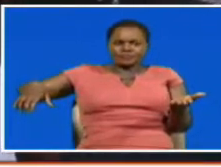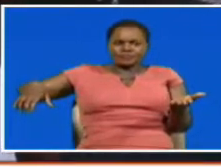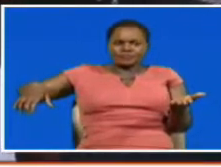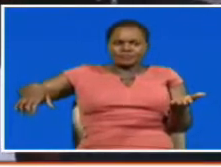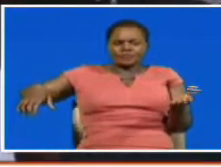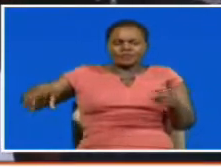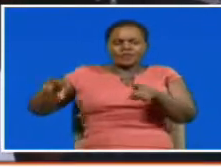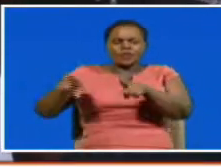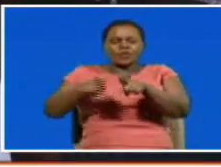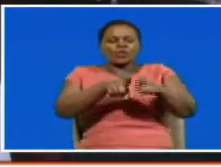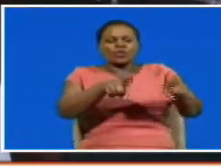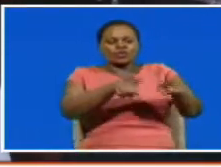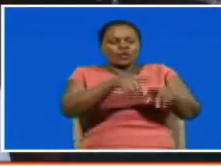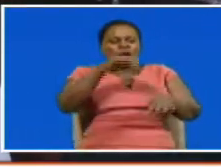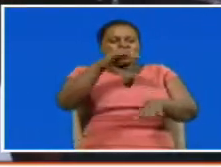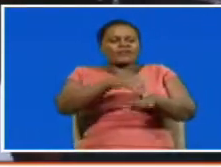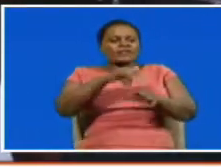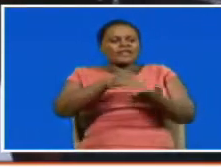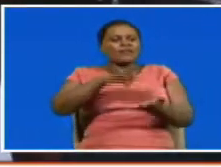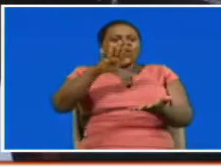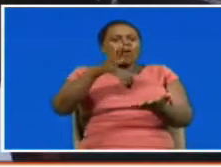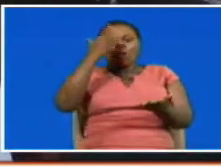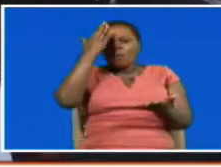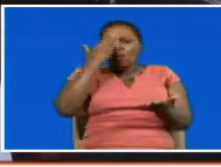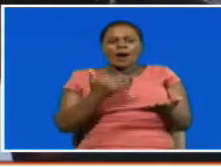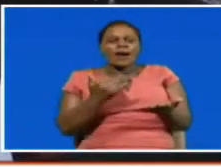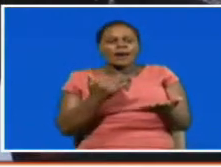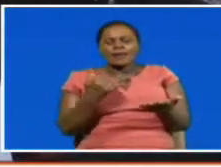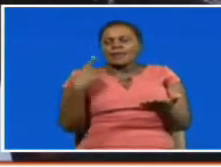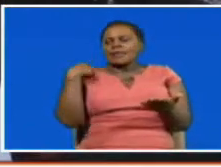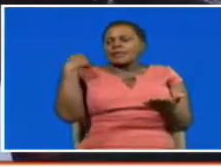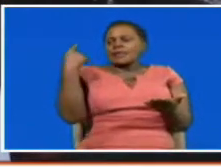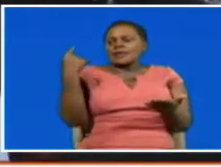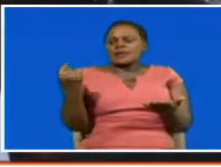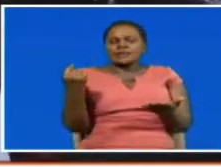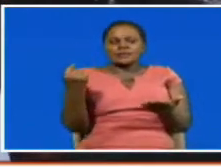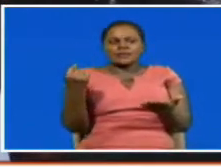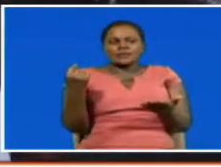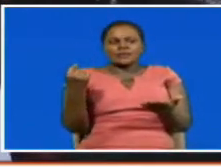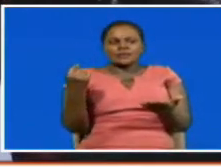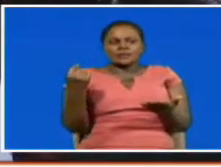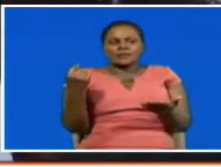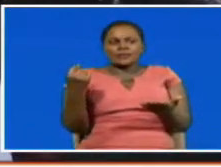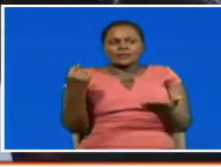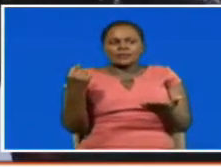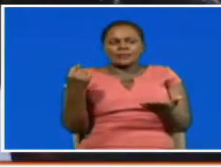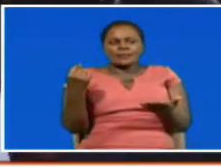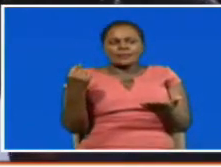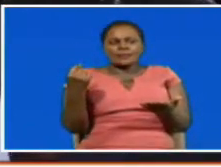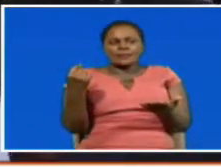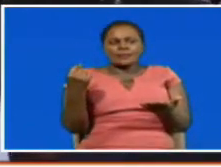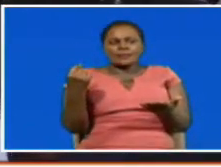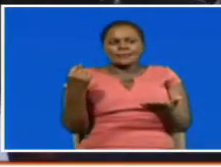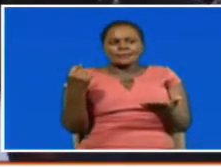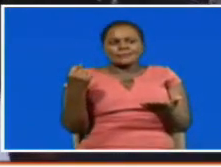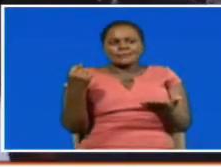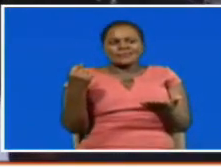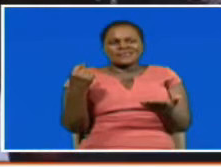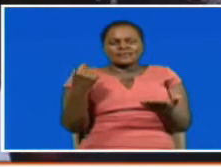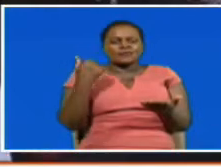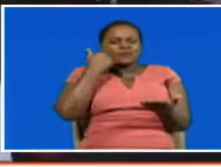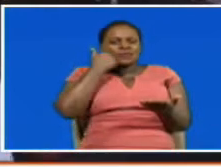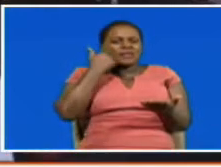This is also compounded by the recent outbreaks of